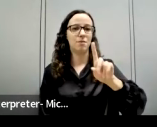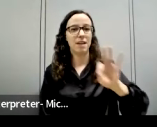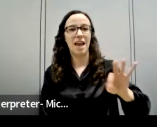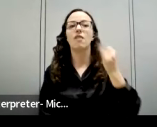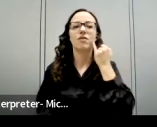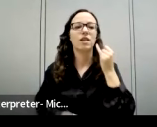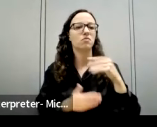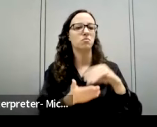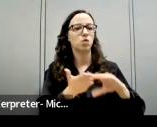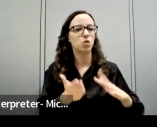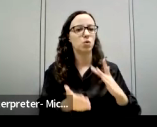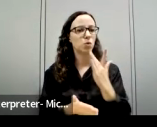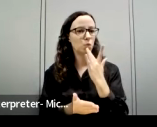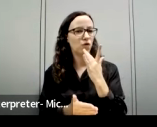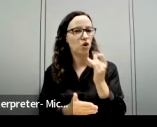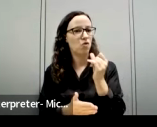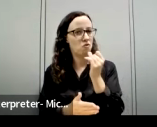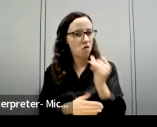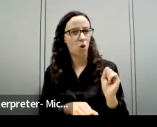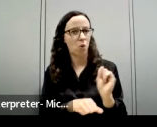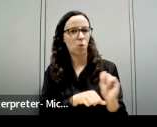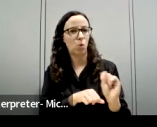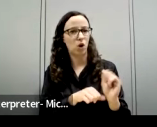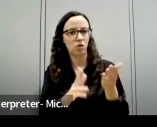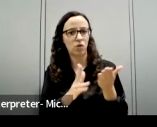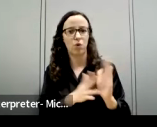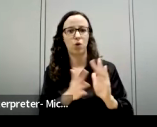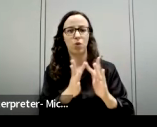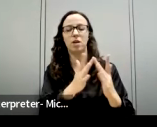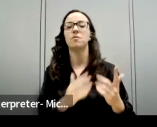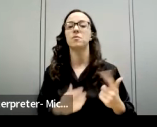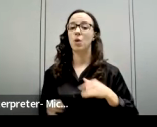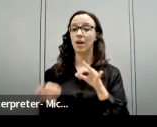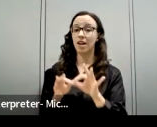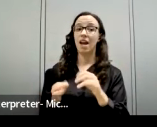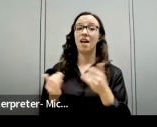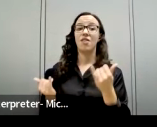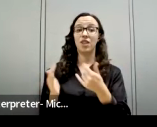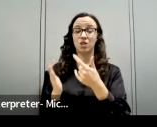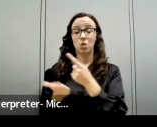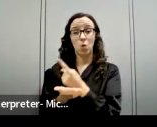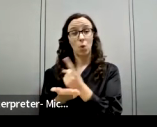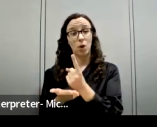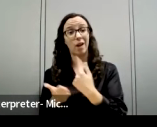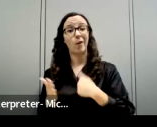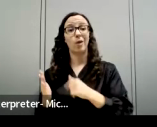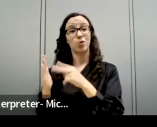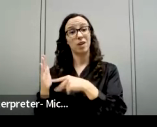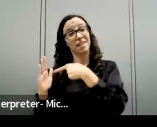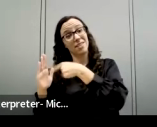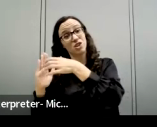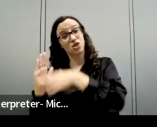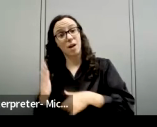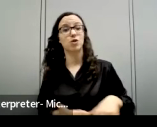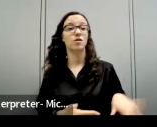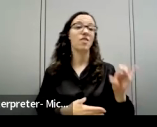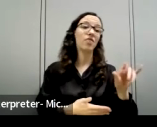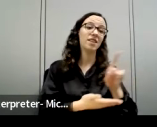offline. And then I let them know, like, this week we're reading this chapter from this book, and this week we're reading this chapter from this book.